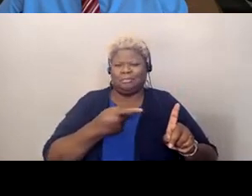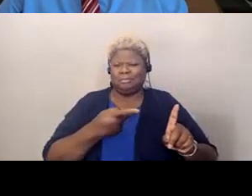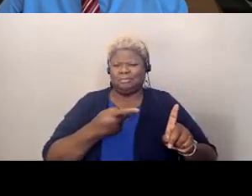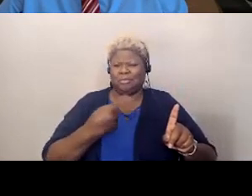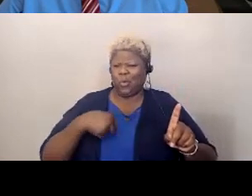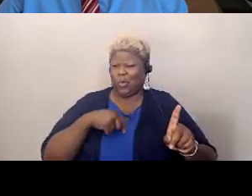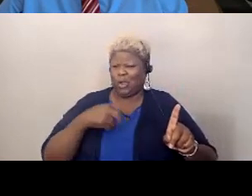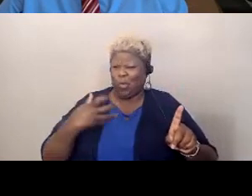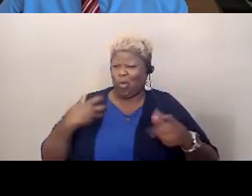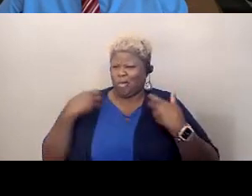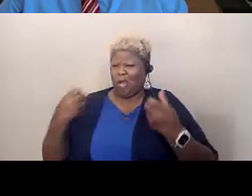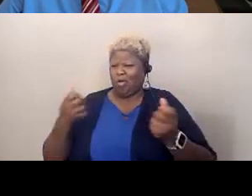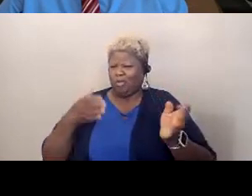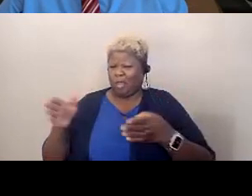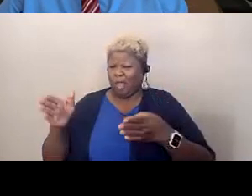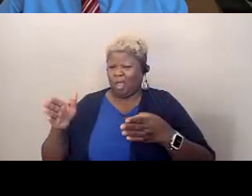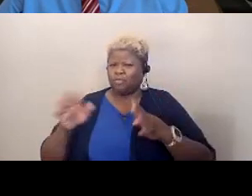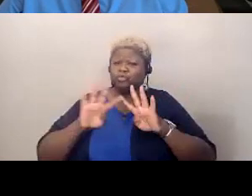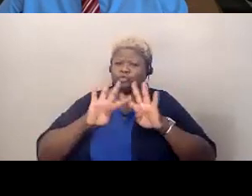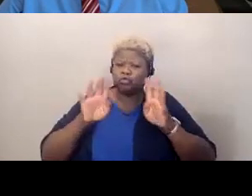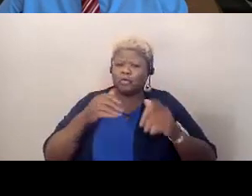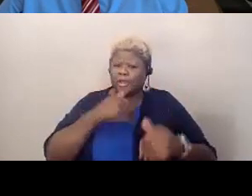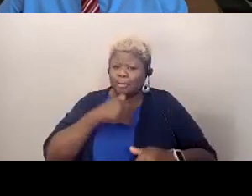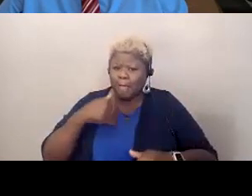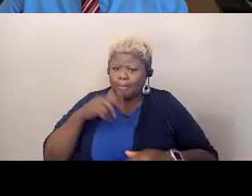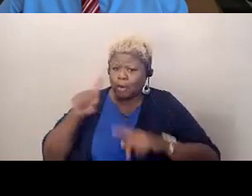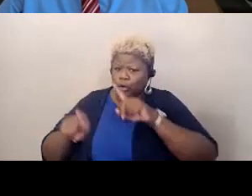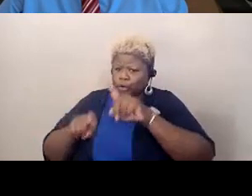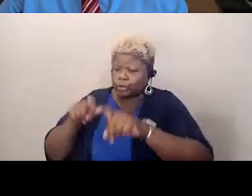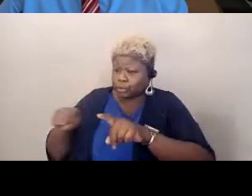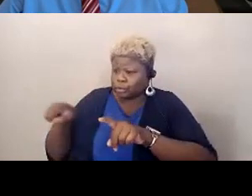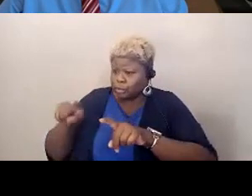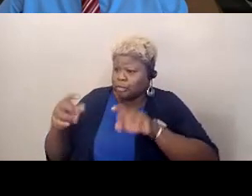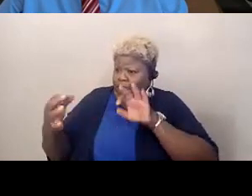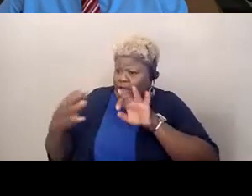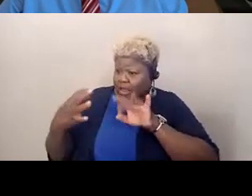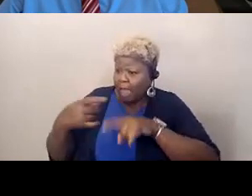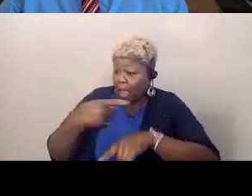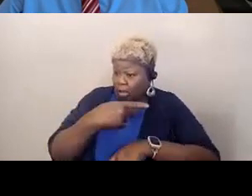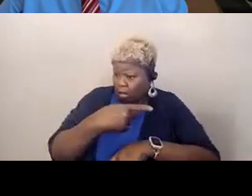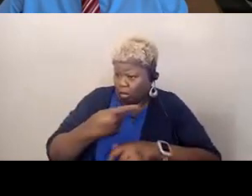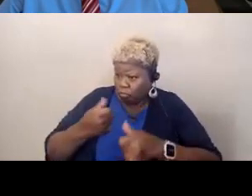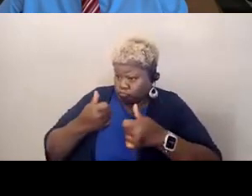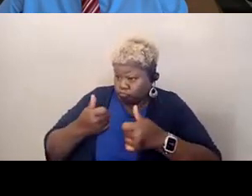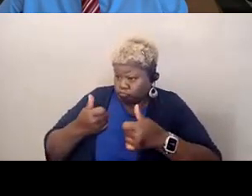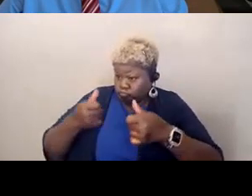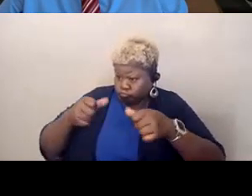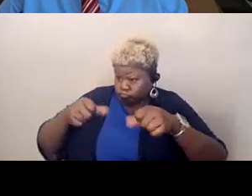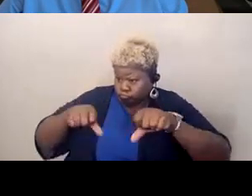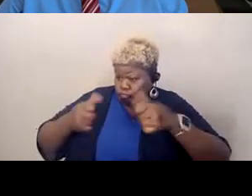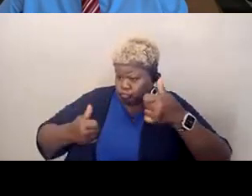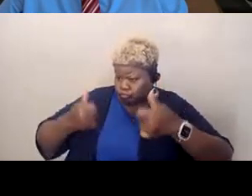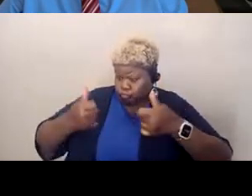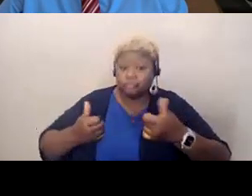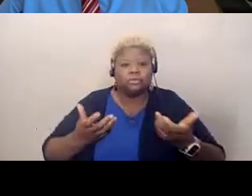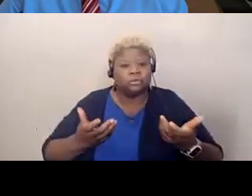be surveying members to give feedback about the providers and if they actually are doing a good job.